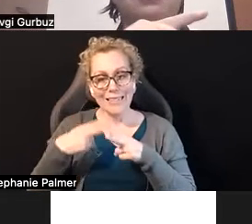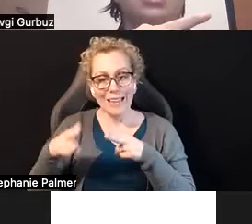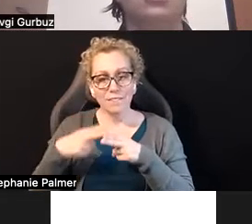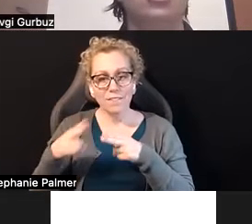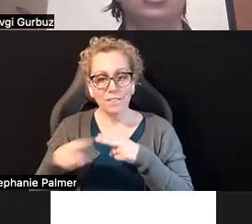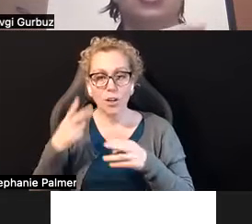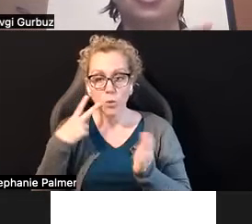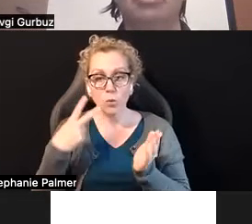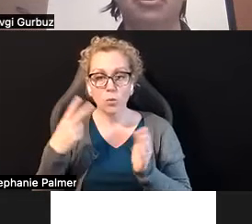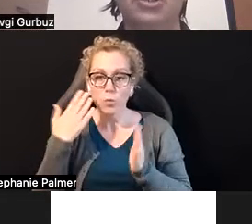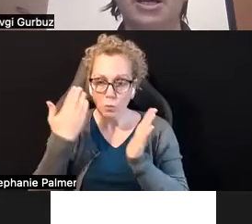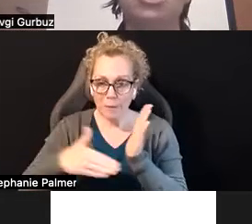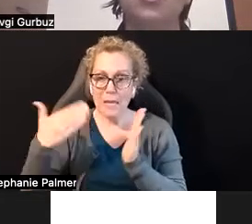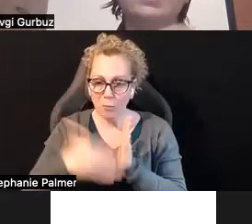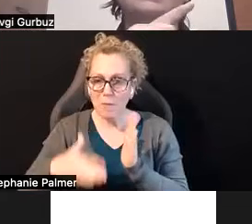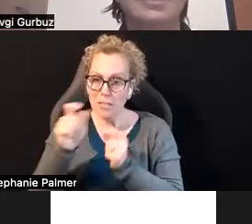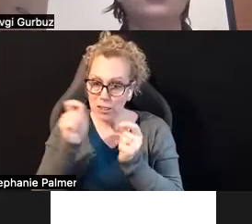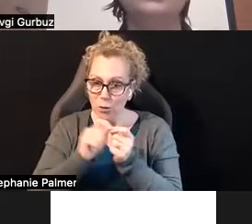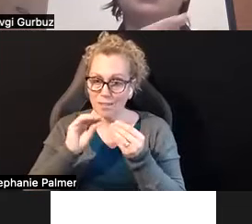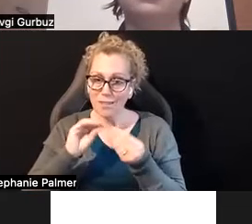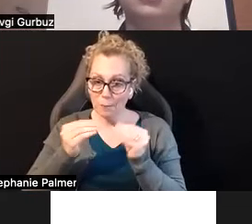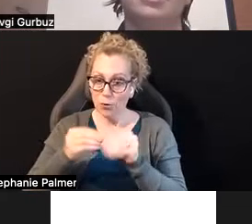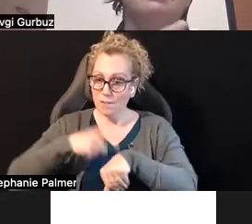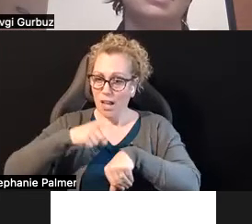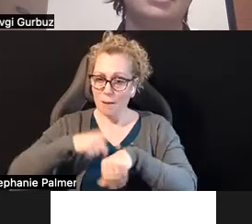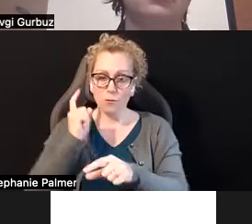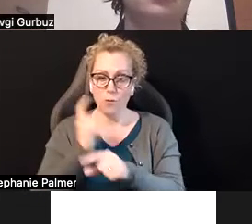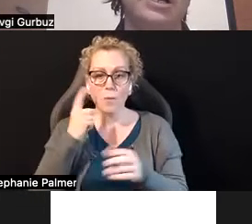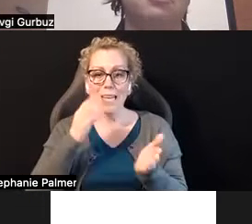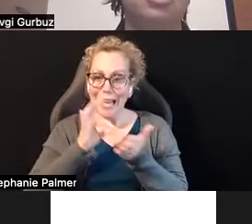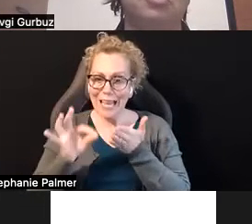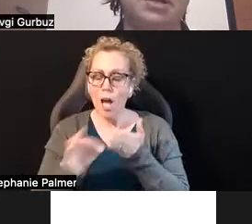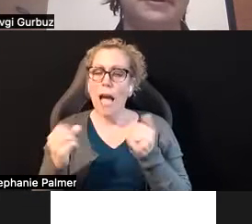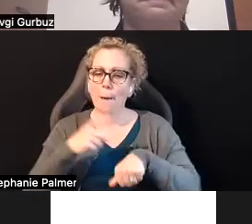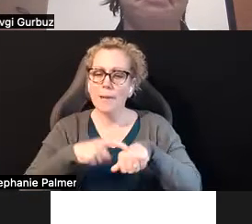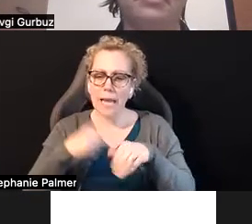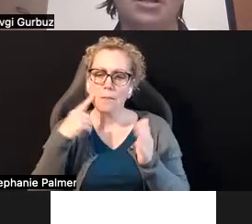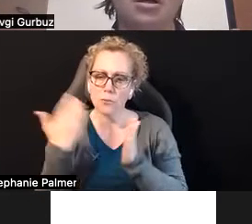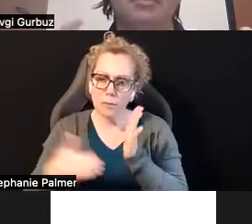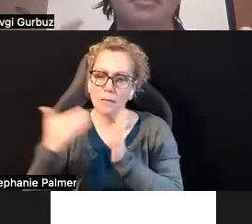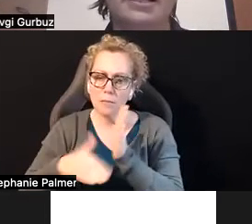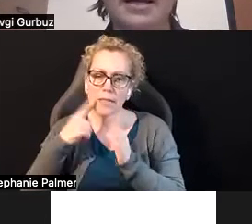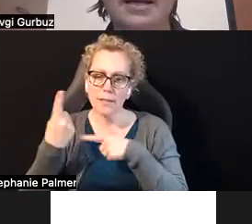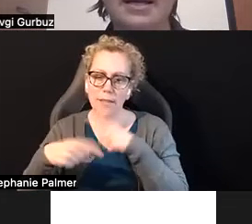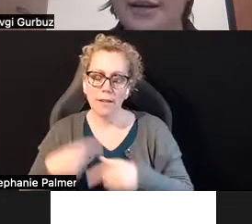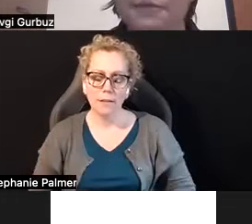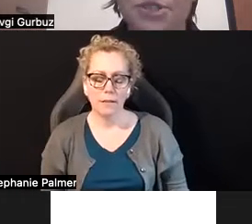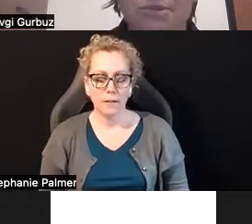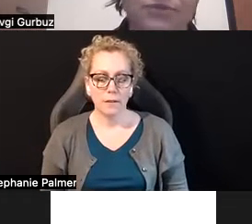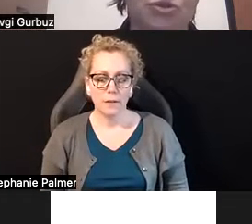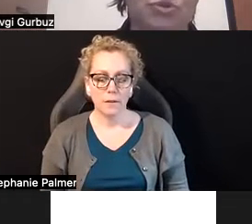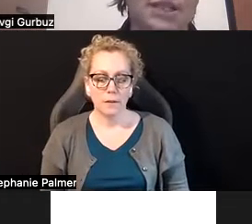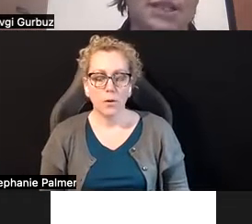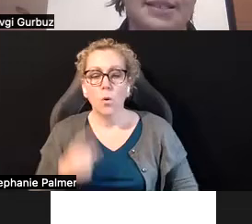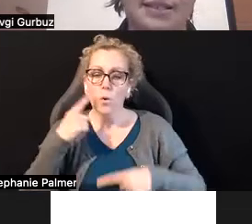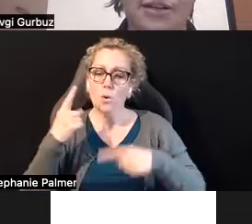repeating something a certain number of times, we can count the number of times that movement has been repeated. But again, aside from some